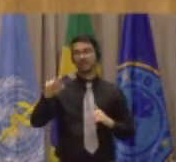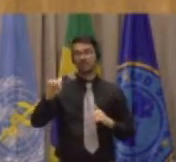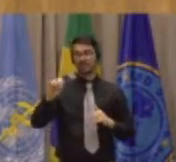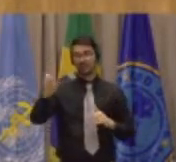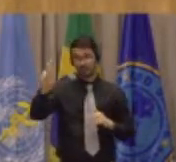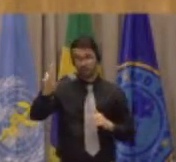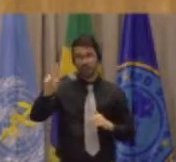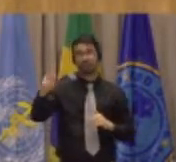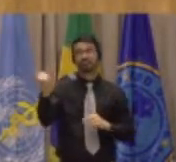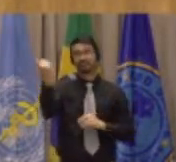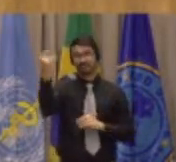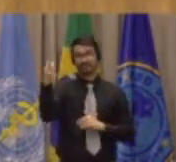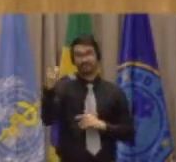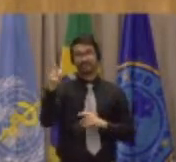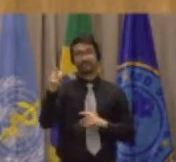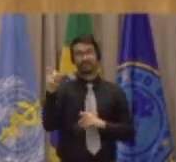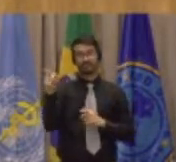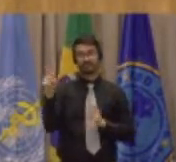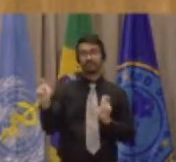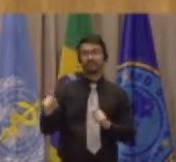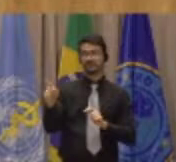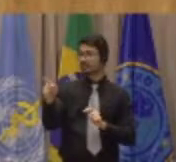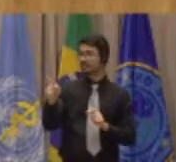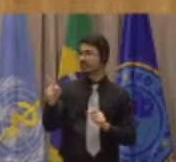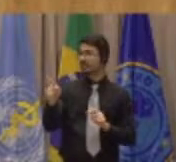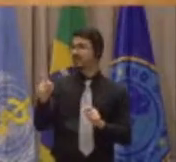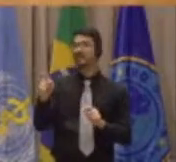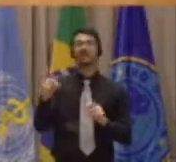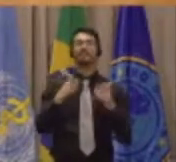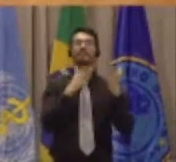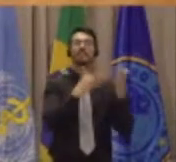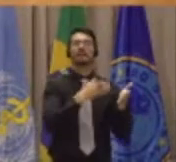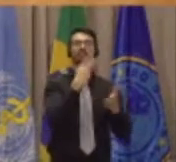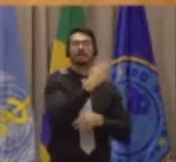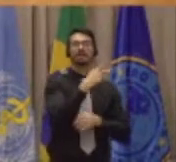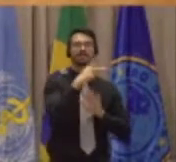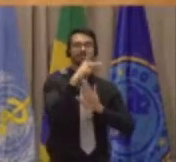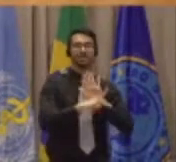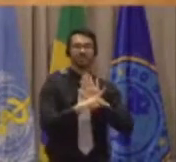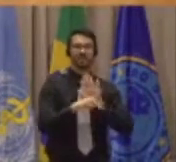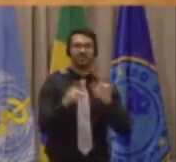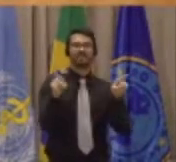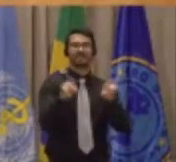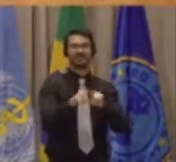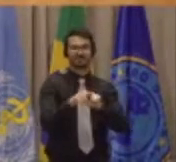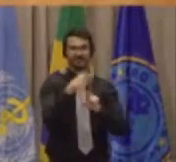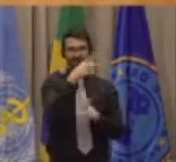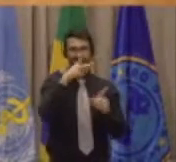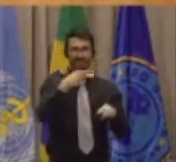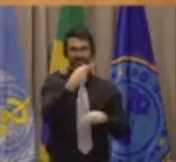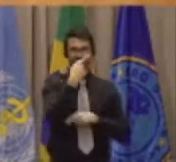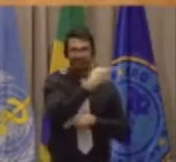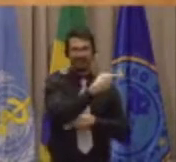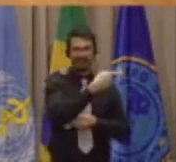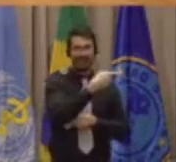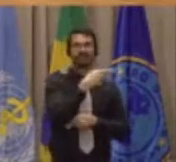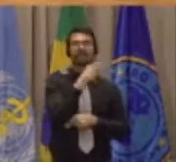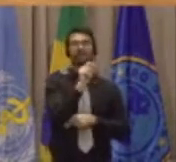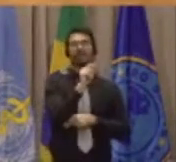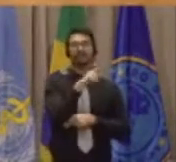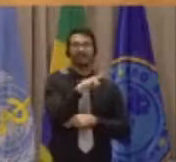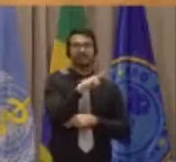in Ecuador was fundamental for us to join these initiatives. And as Karina